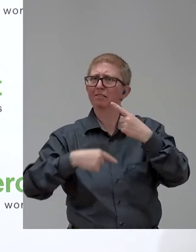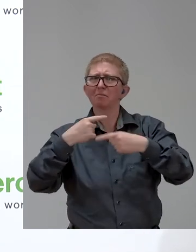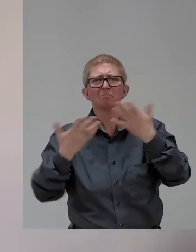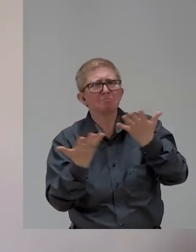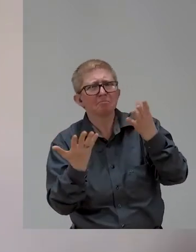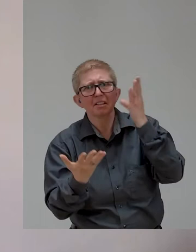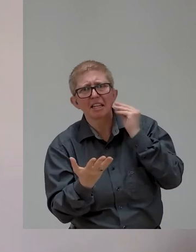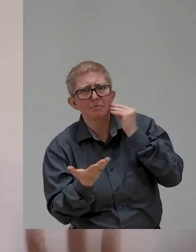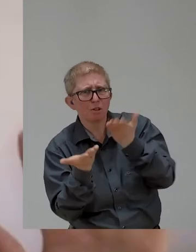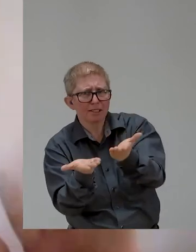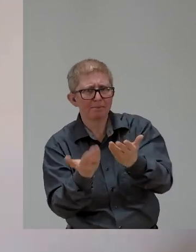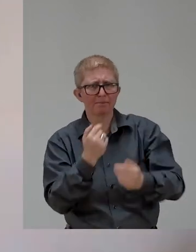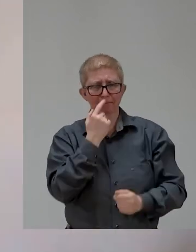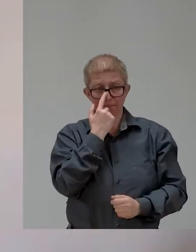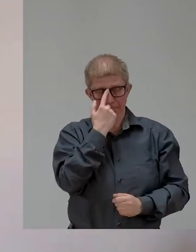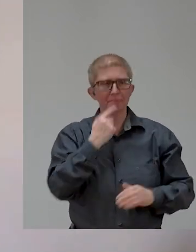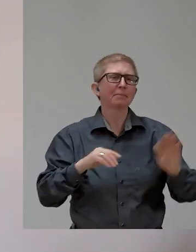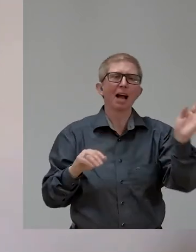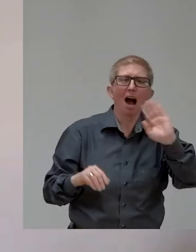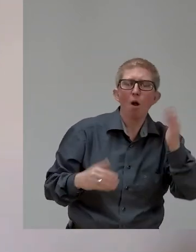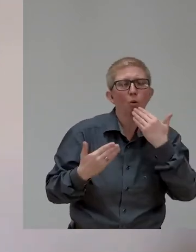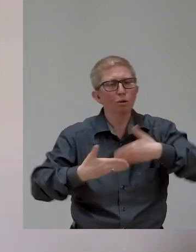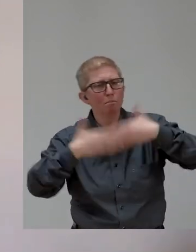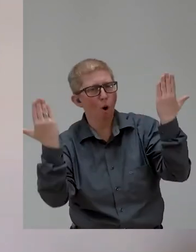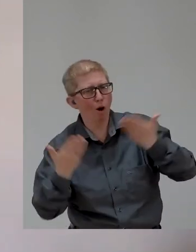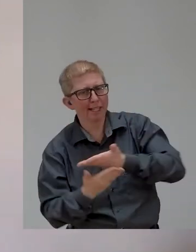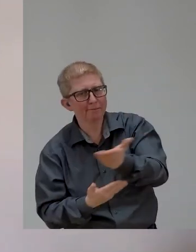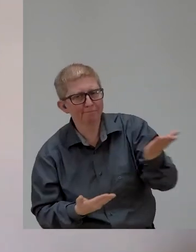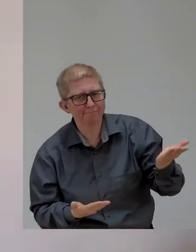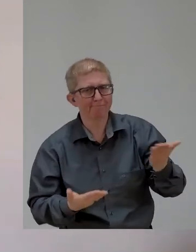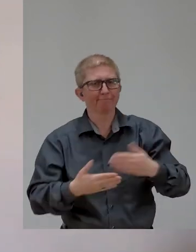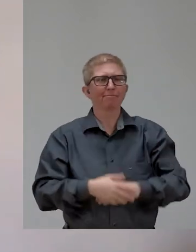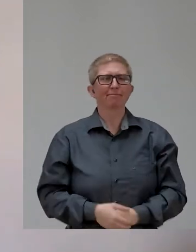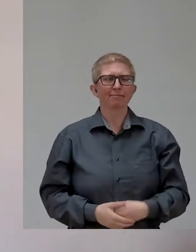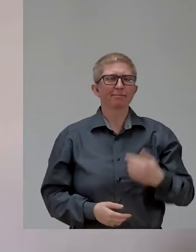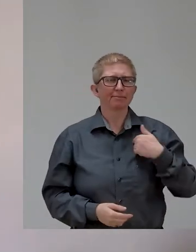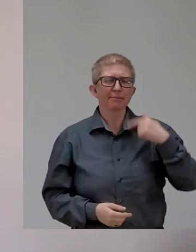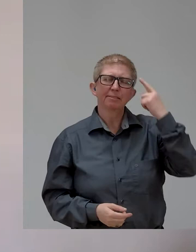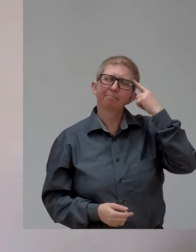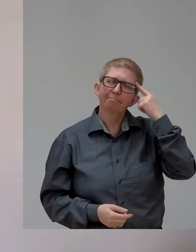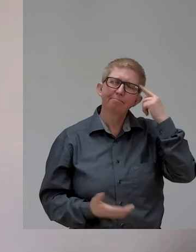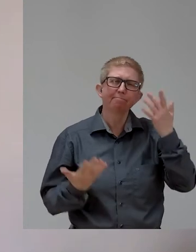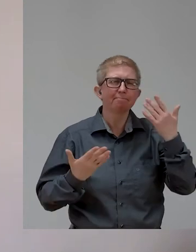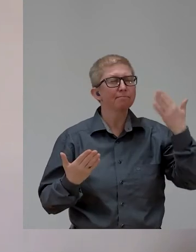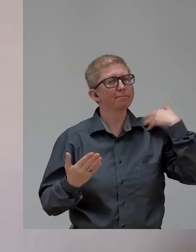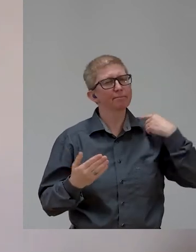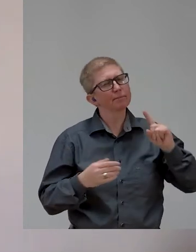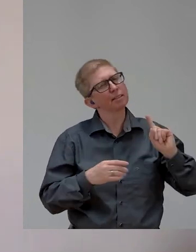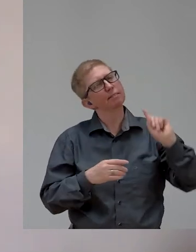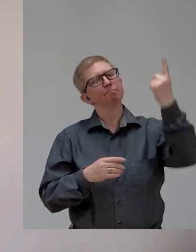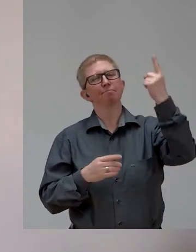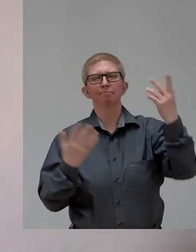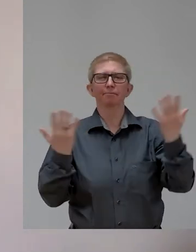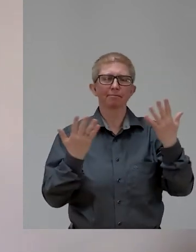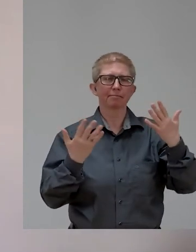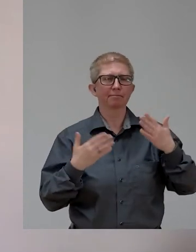Hi, good morning, Loic. Good morning, everybody. So I think the main thing for us around Zero